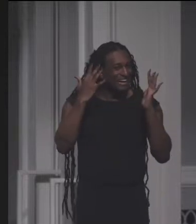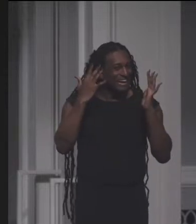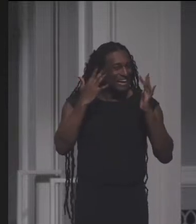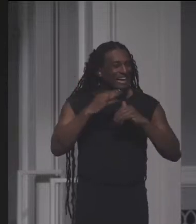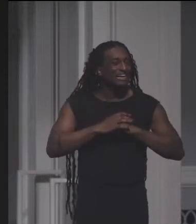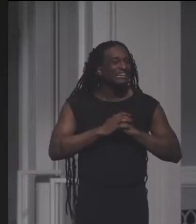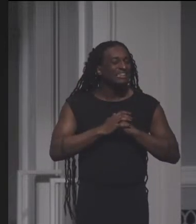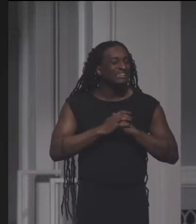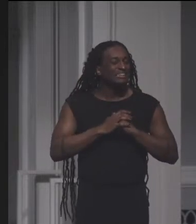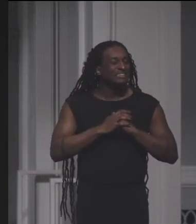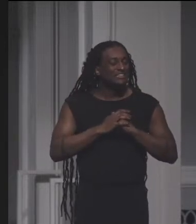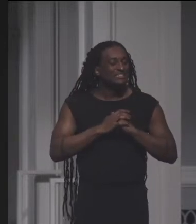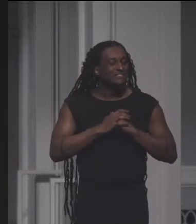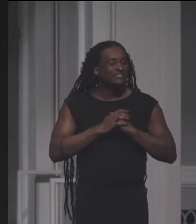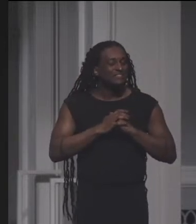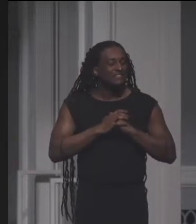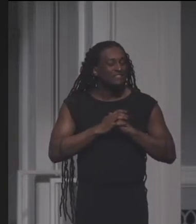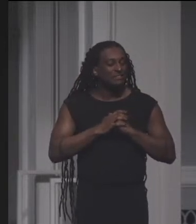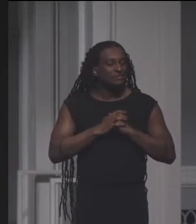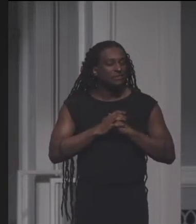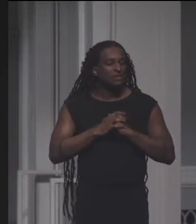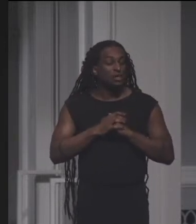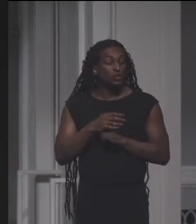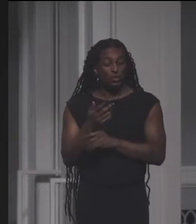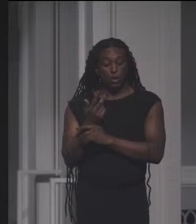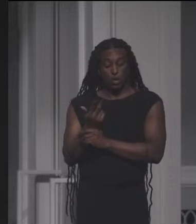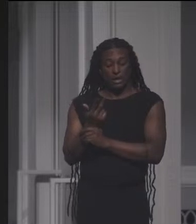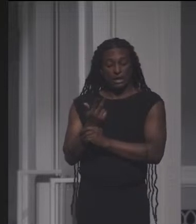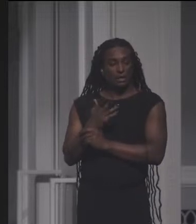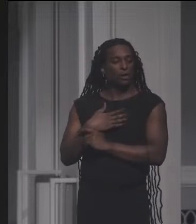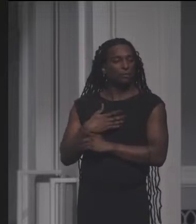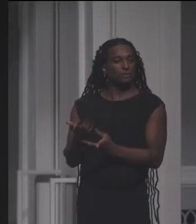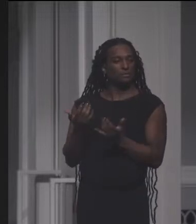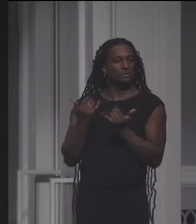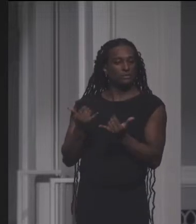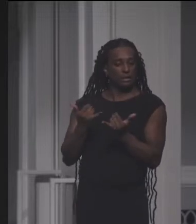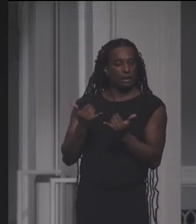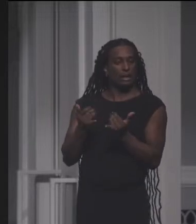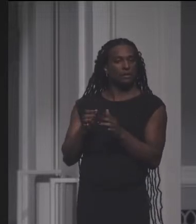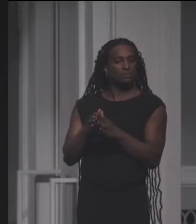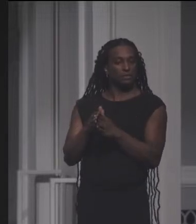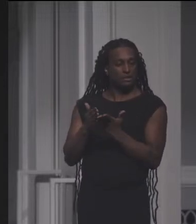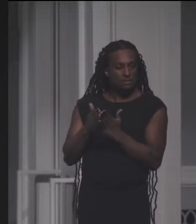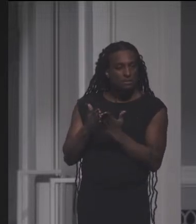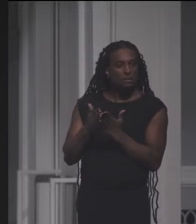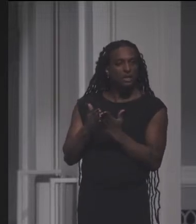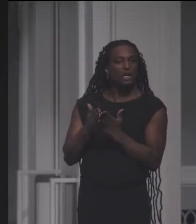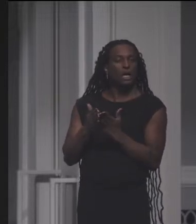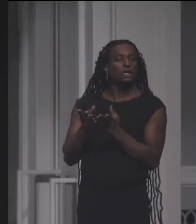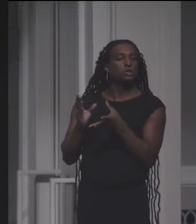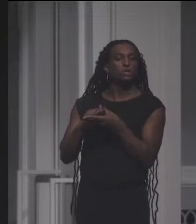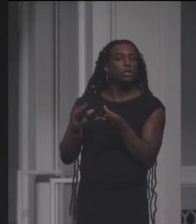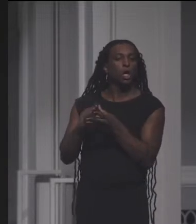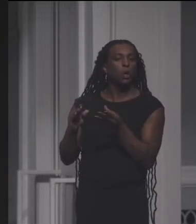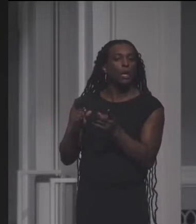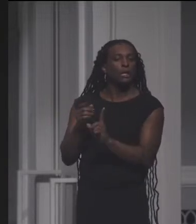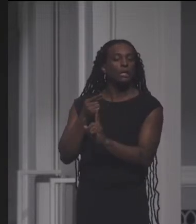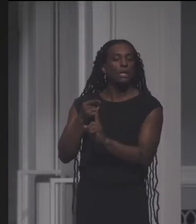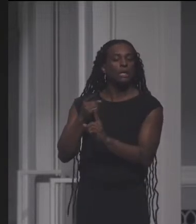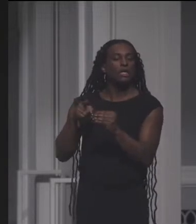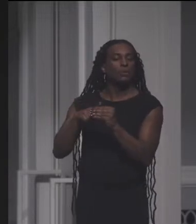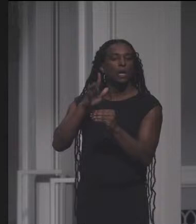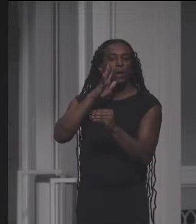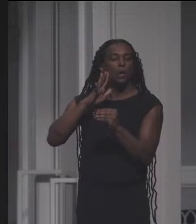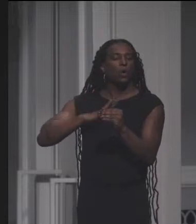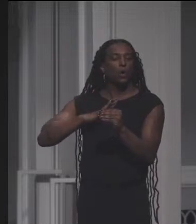3 of my contemporary novels there are basically novels of suspense about a woman called Aud